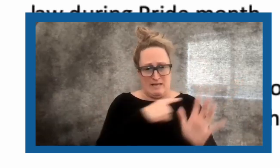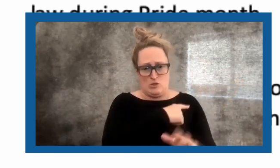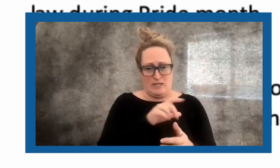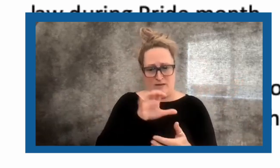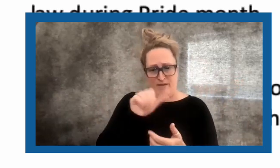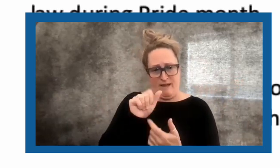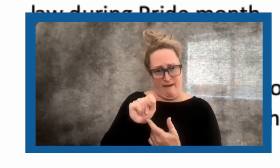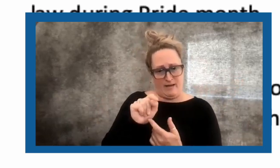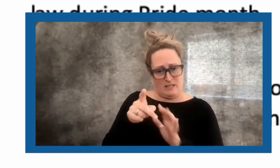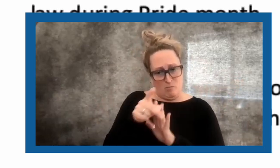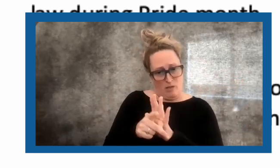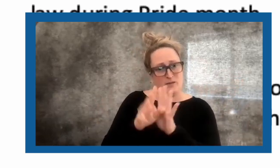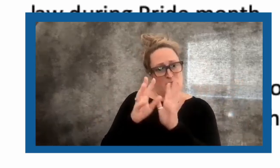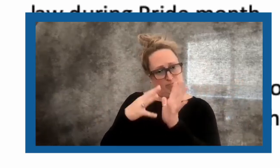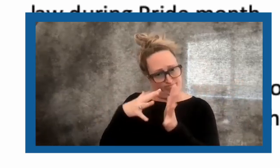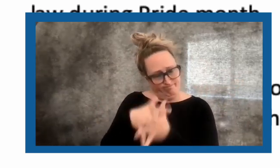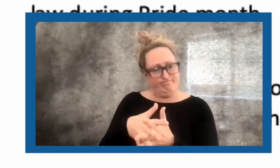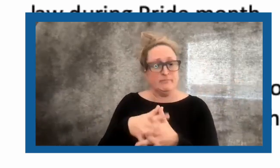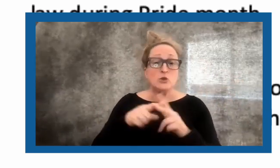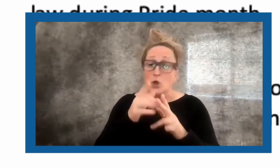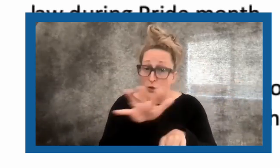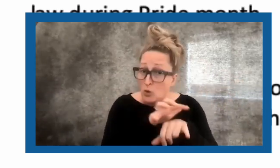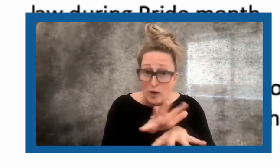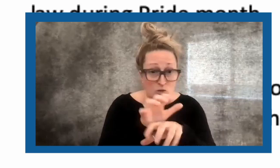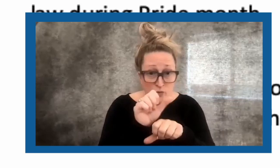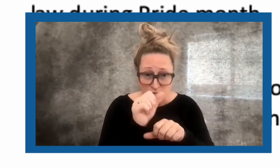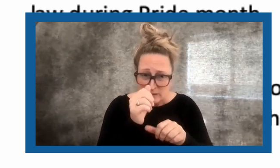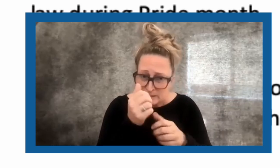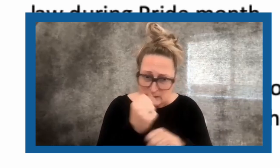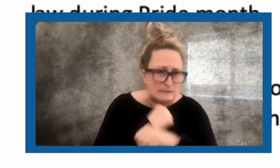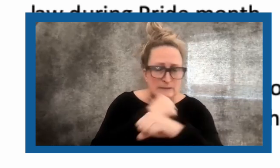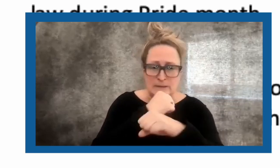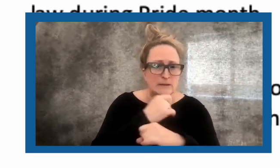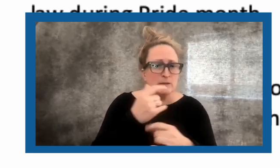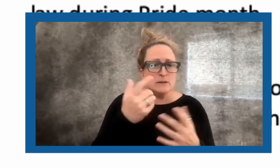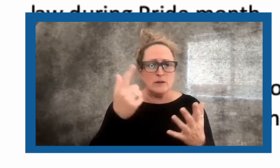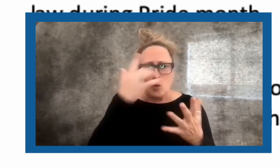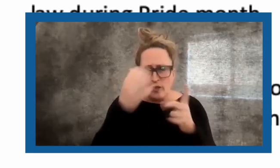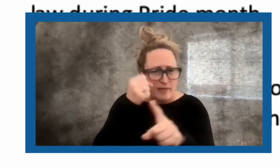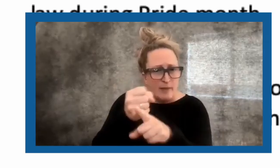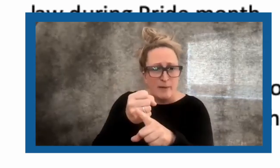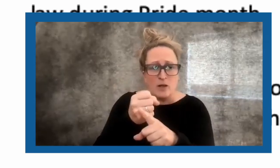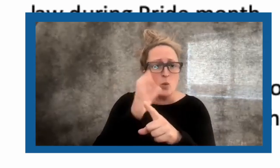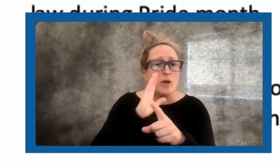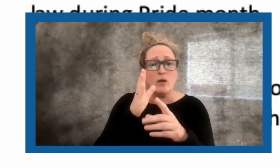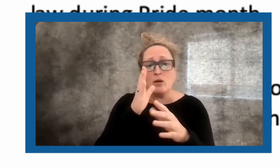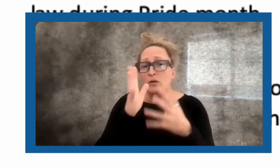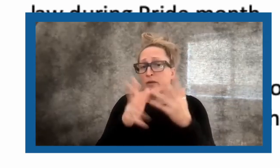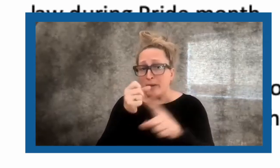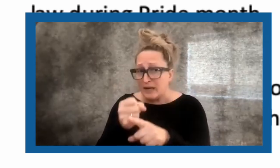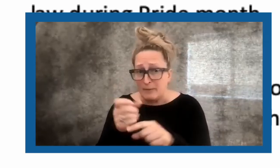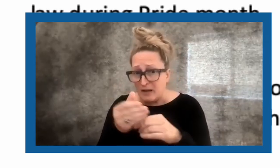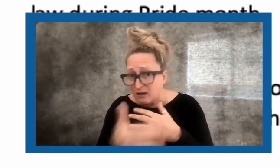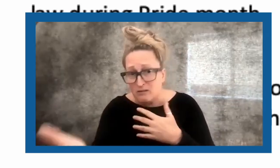this policy now that started from your grassroots movement? What do you think the impact? Where is there going to be an impact to